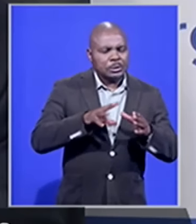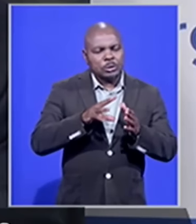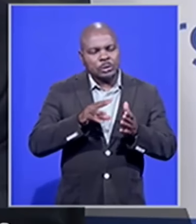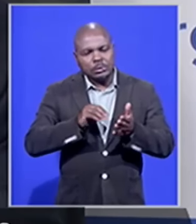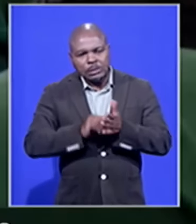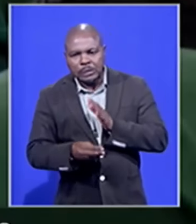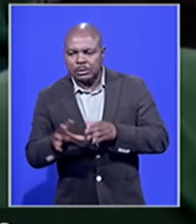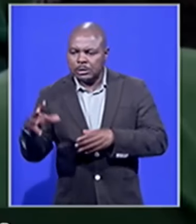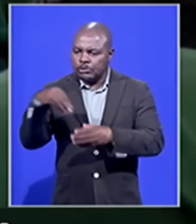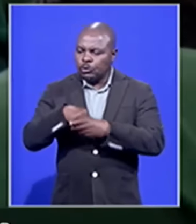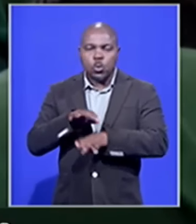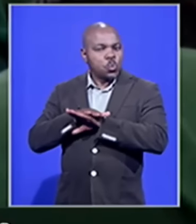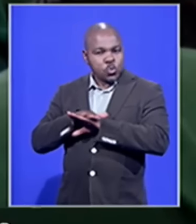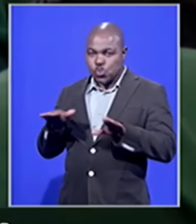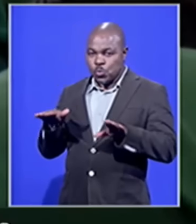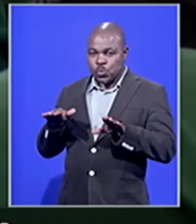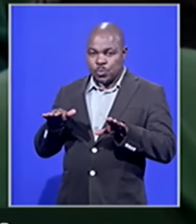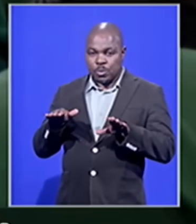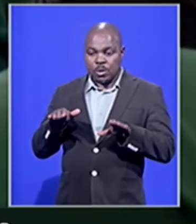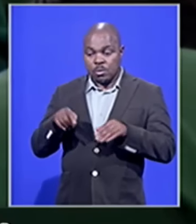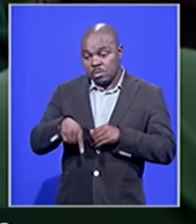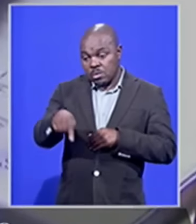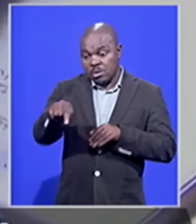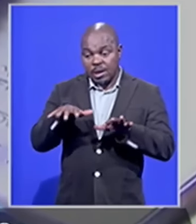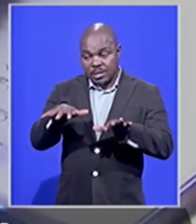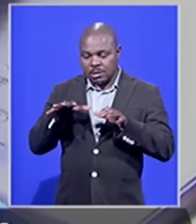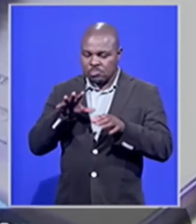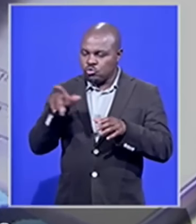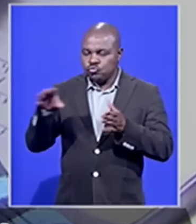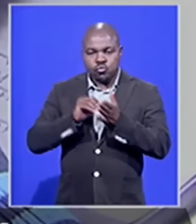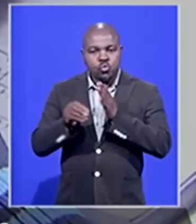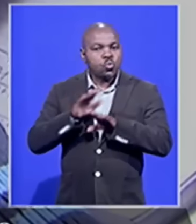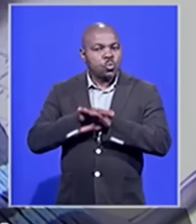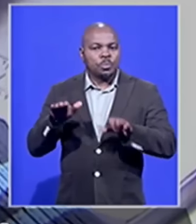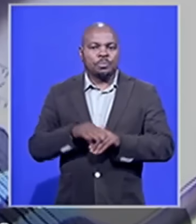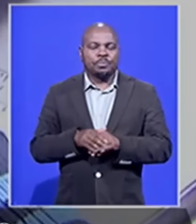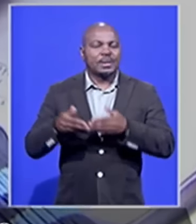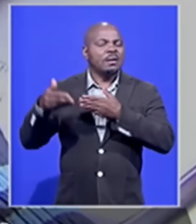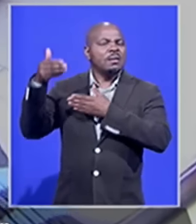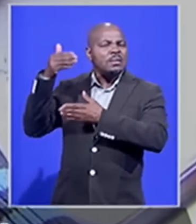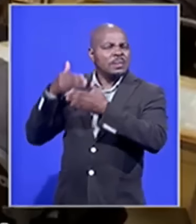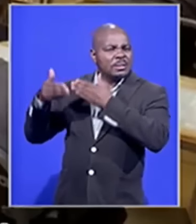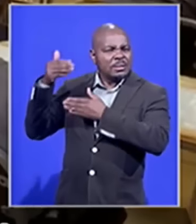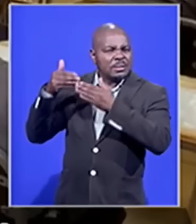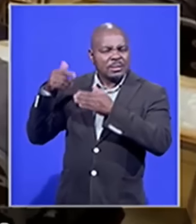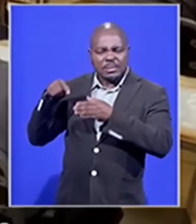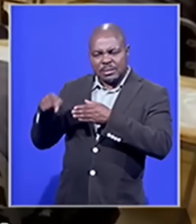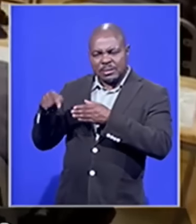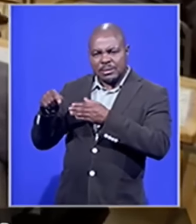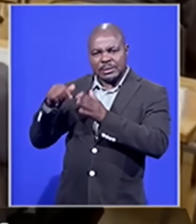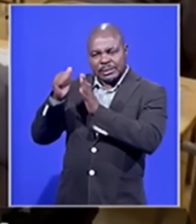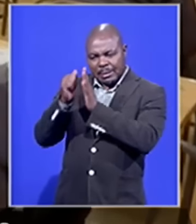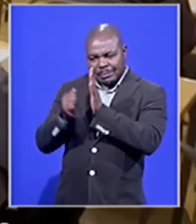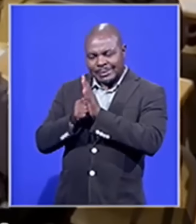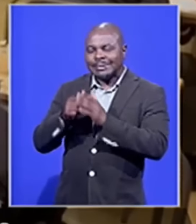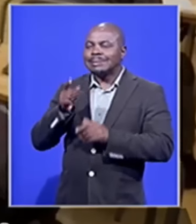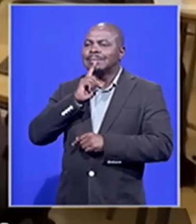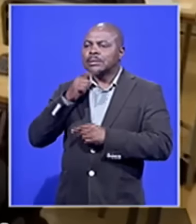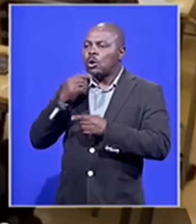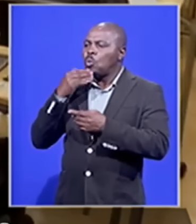cheating during these examinations. Dithuto tse kang history di tobane le kgahello ya matitjhere a